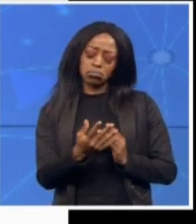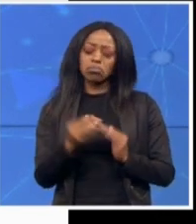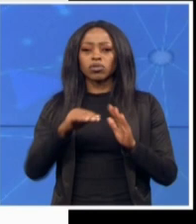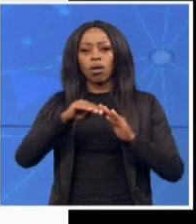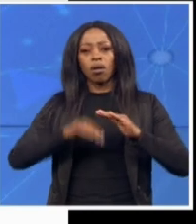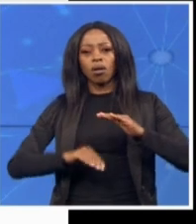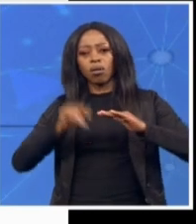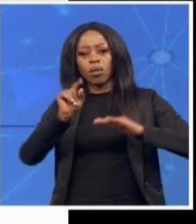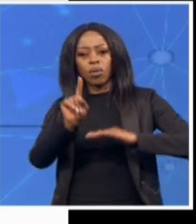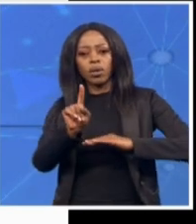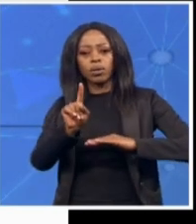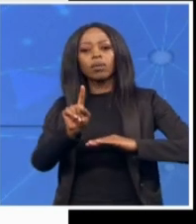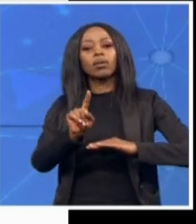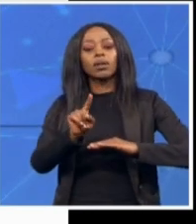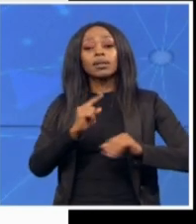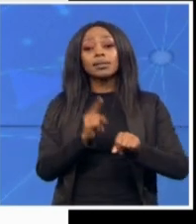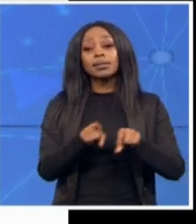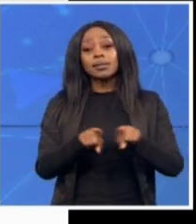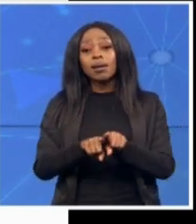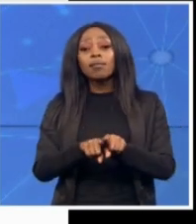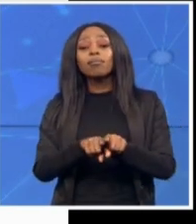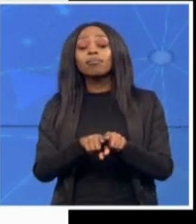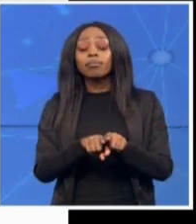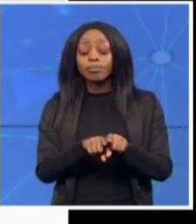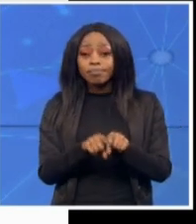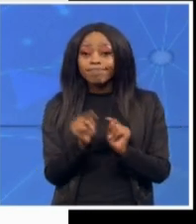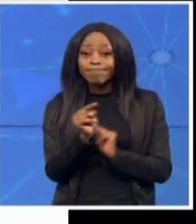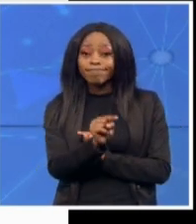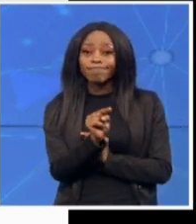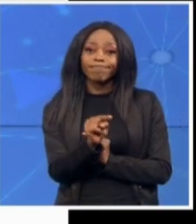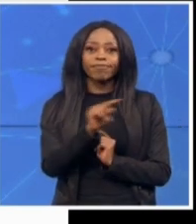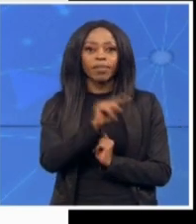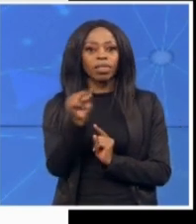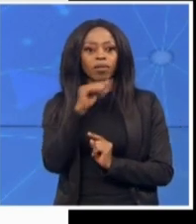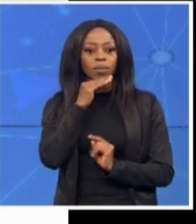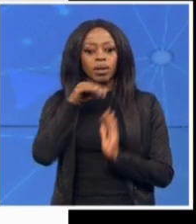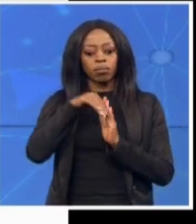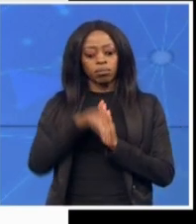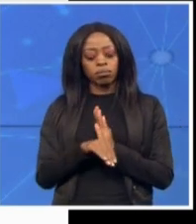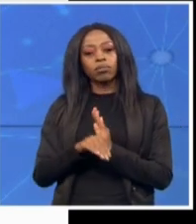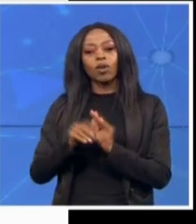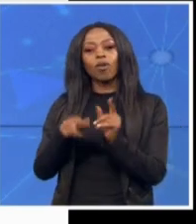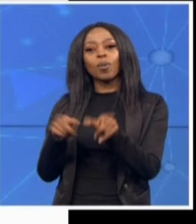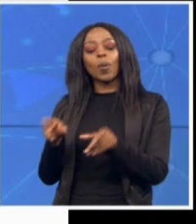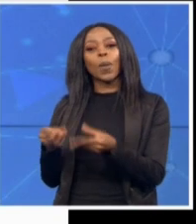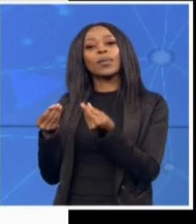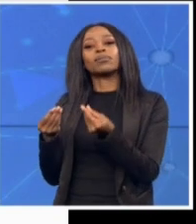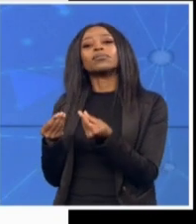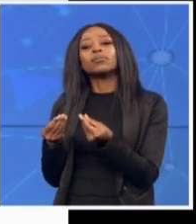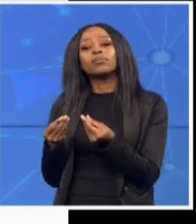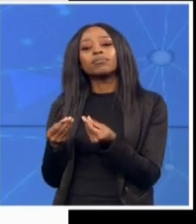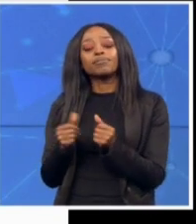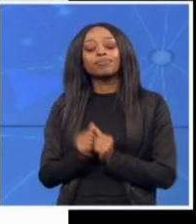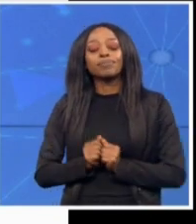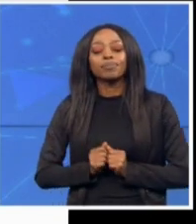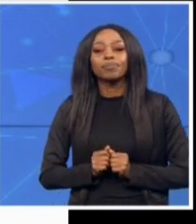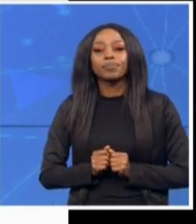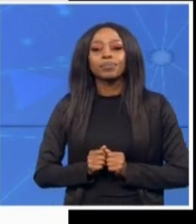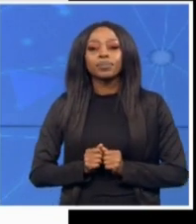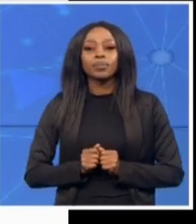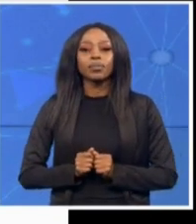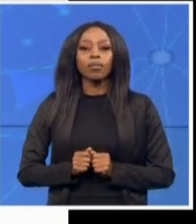been now, and therefore the decline of cases are noticeable. The short-term prediction from the South African COVID